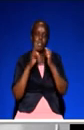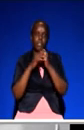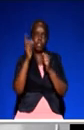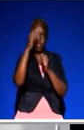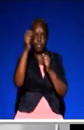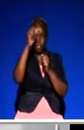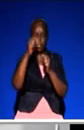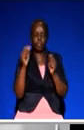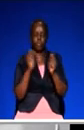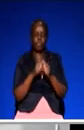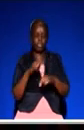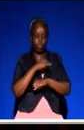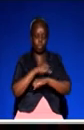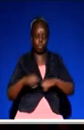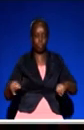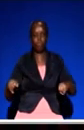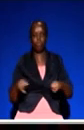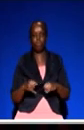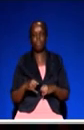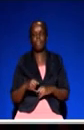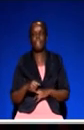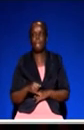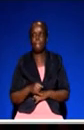the horizontal.